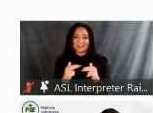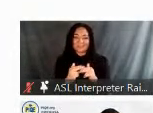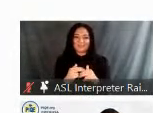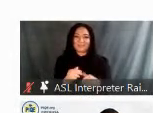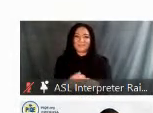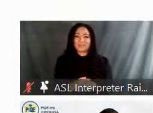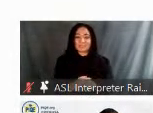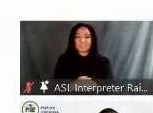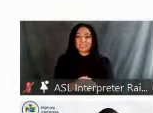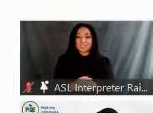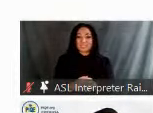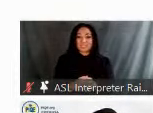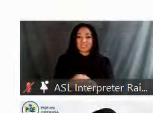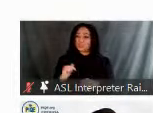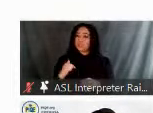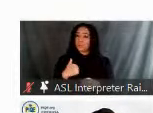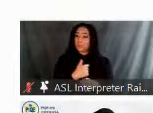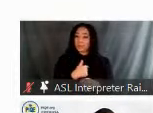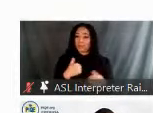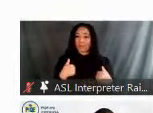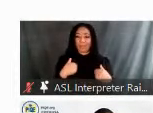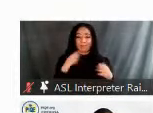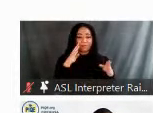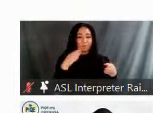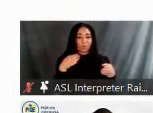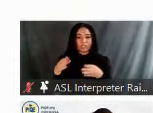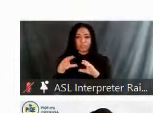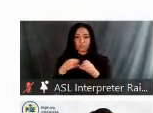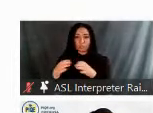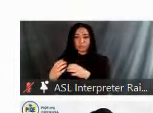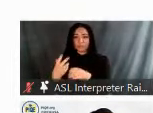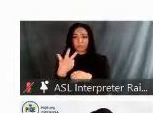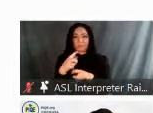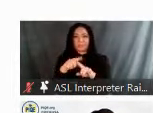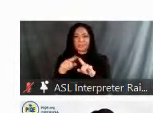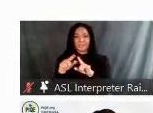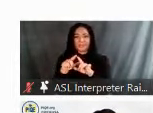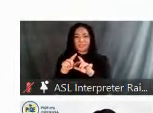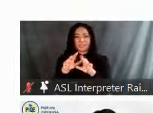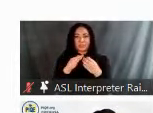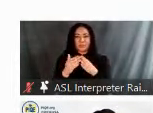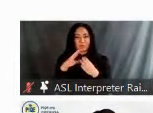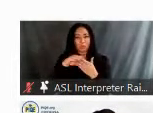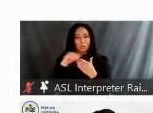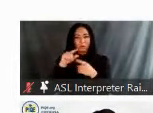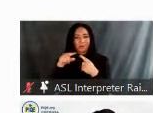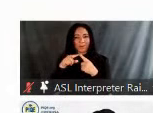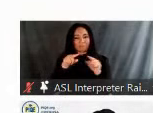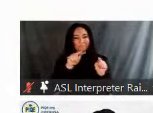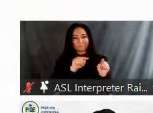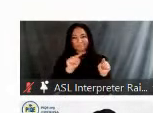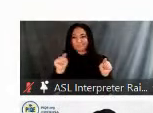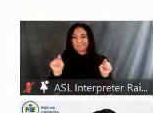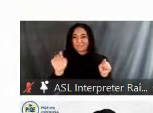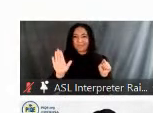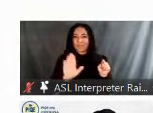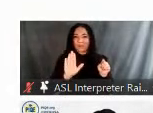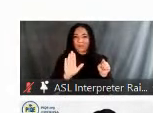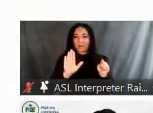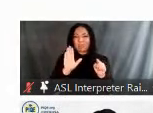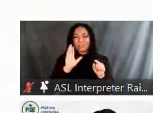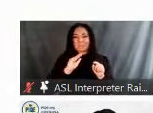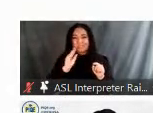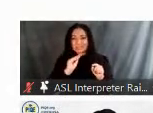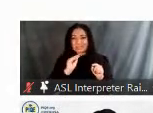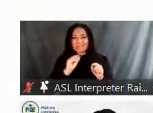UPK conducted focus groups with 3 different communities we serve to learn about their experiences and understand the dreams that they